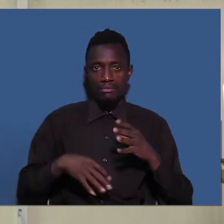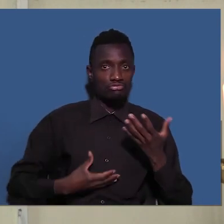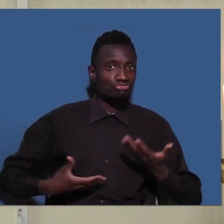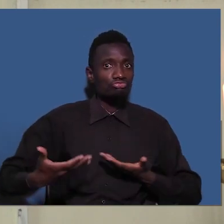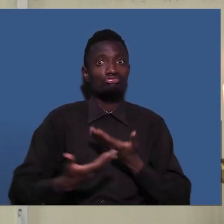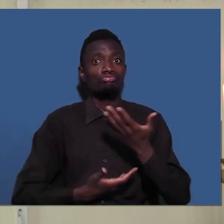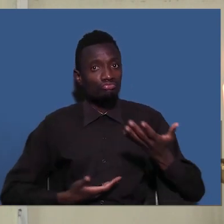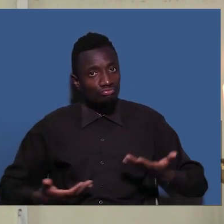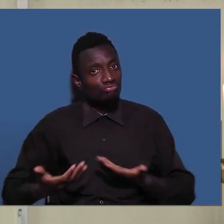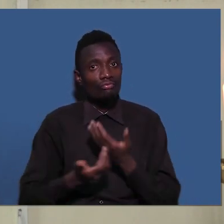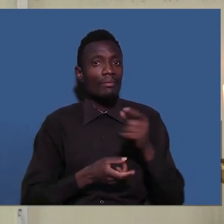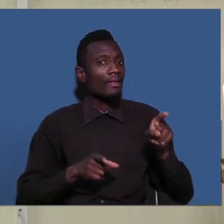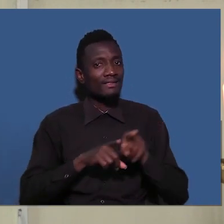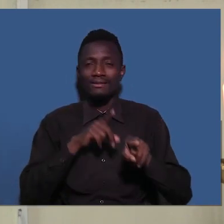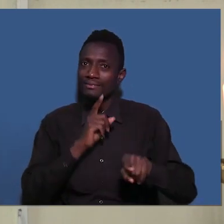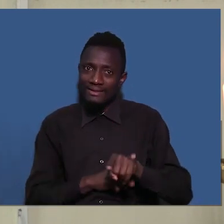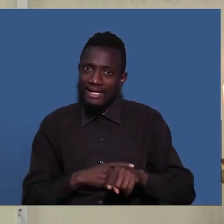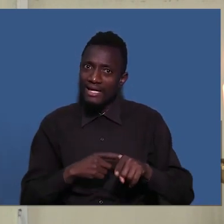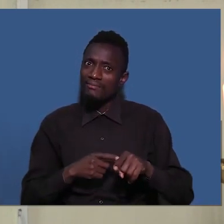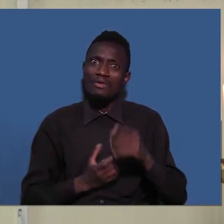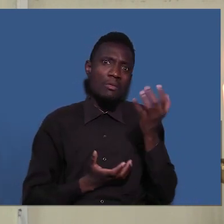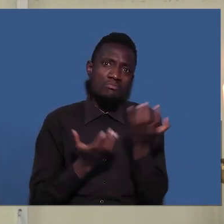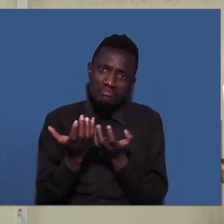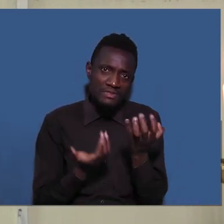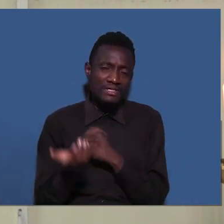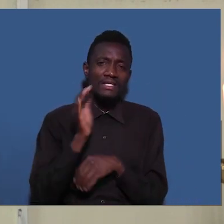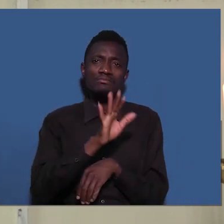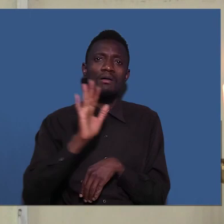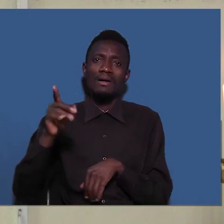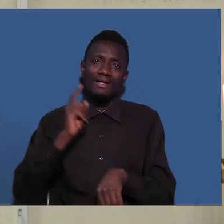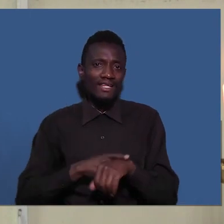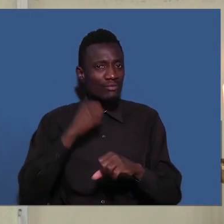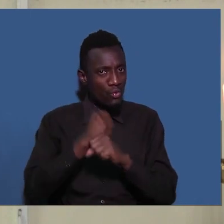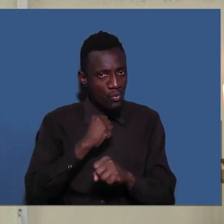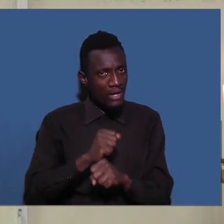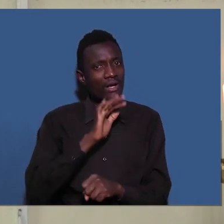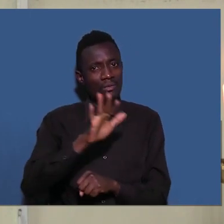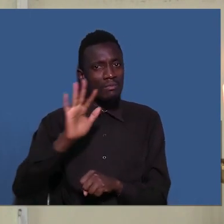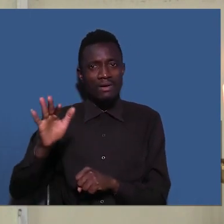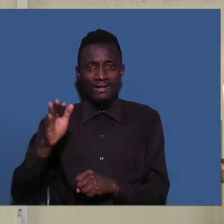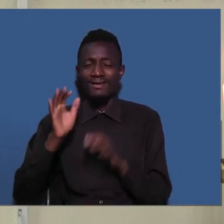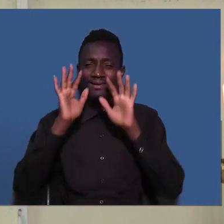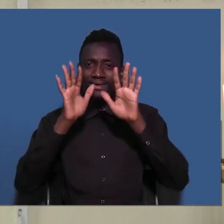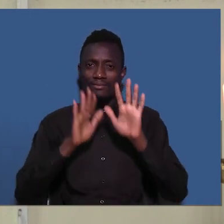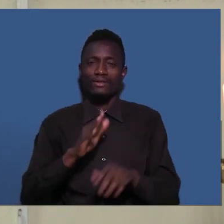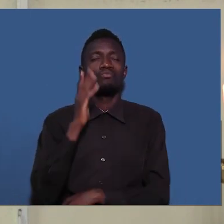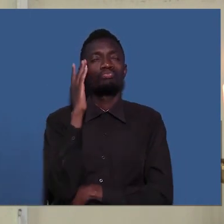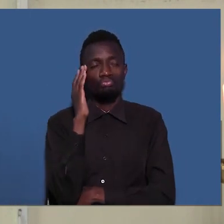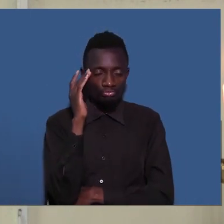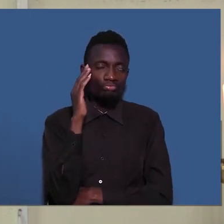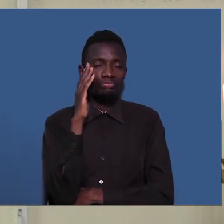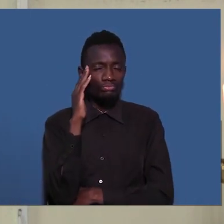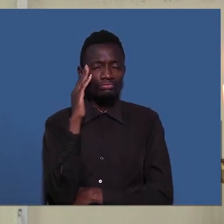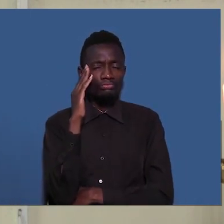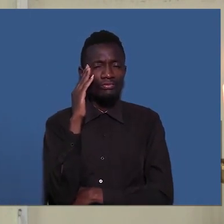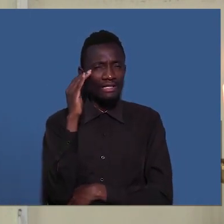we go about our businesses, to just reflect and ask, is this the